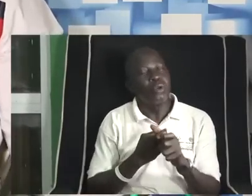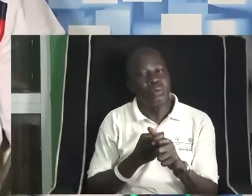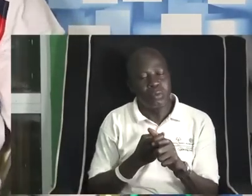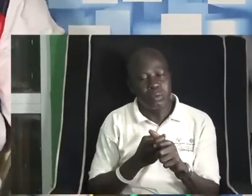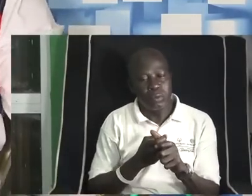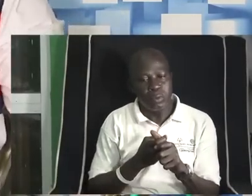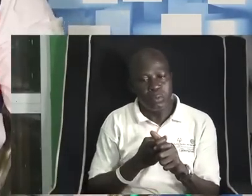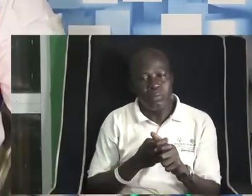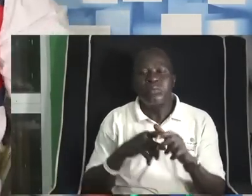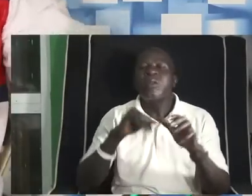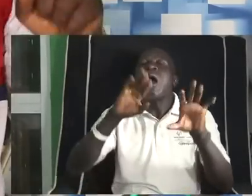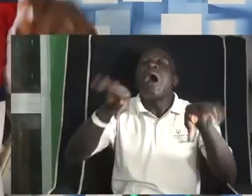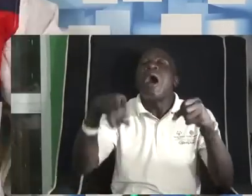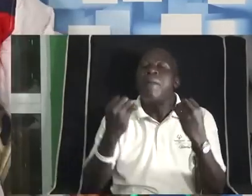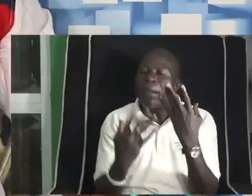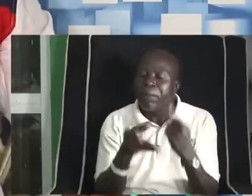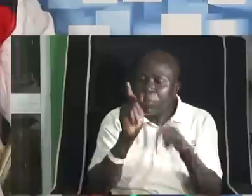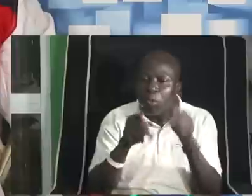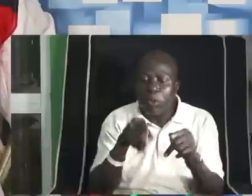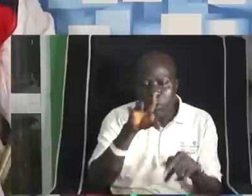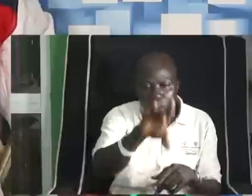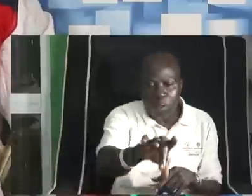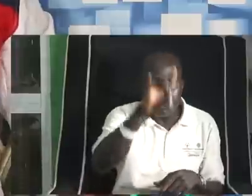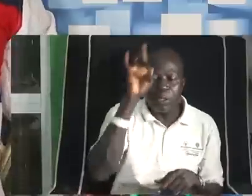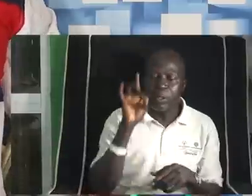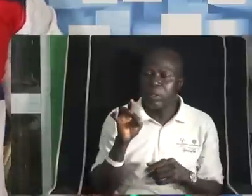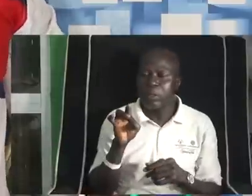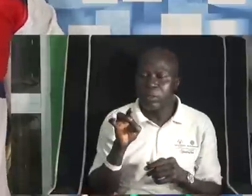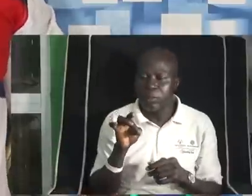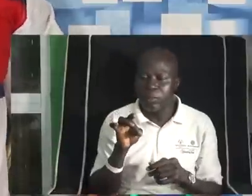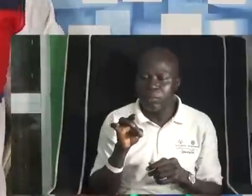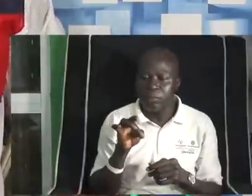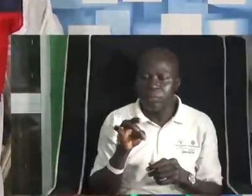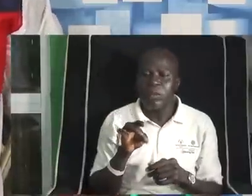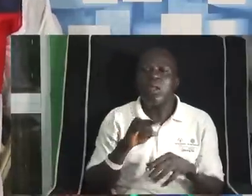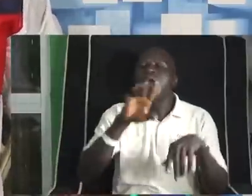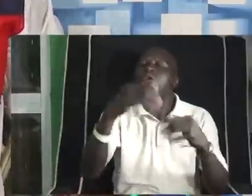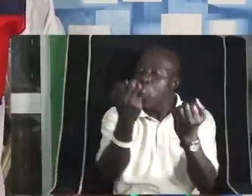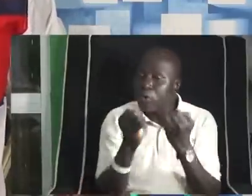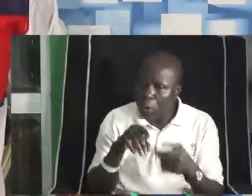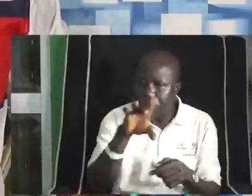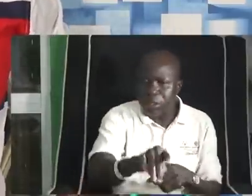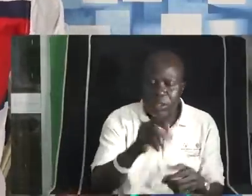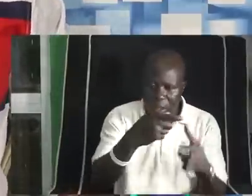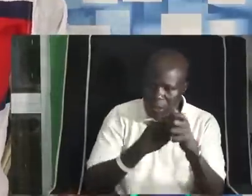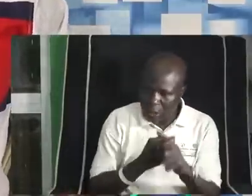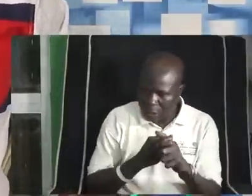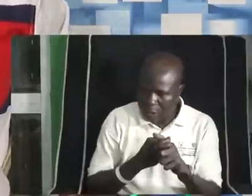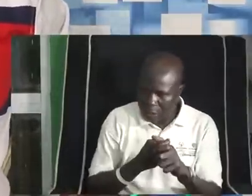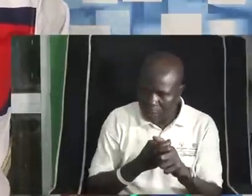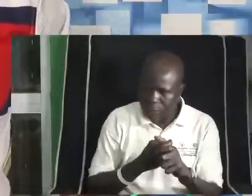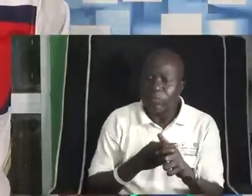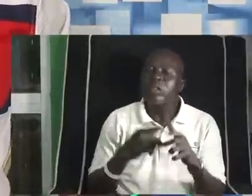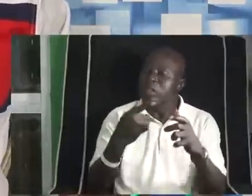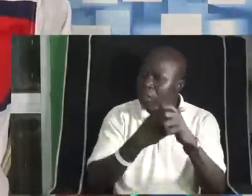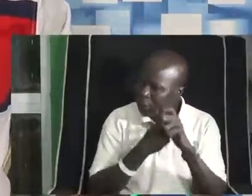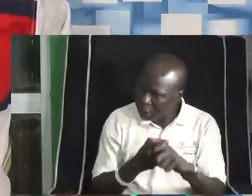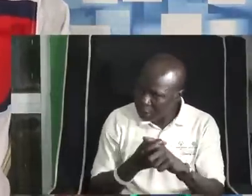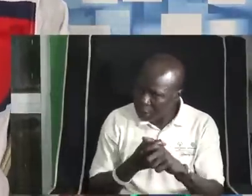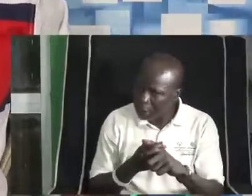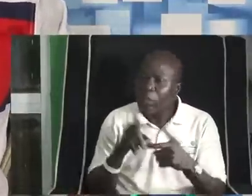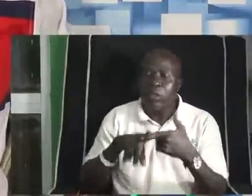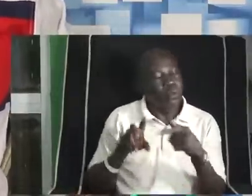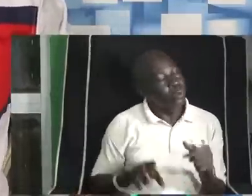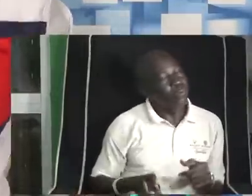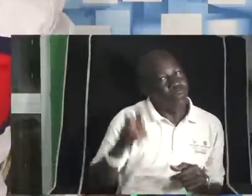to run? And you may only pick. How many of you are there that want to pick at the same time? You want to pick the race. Is a race.